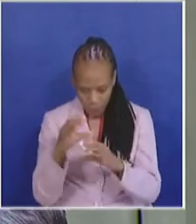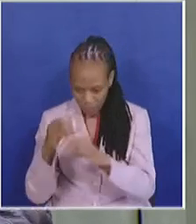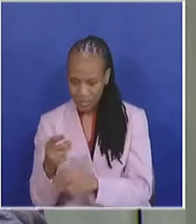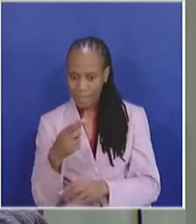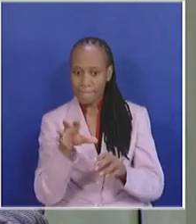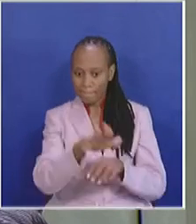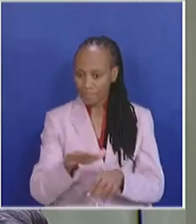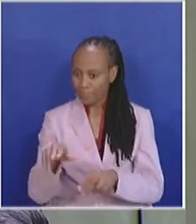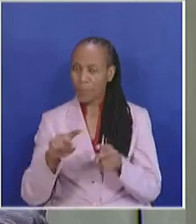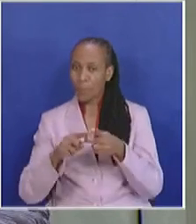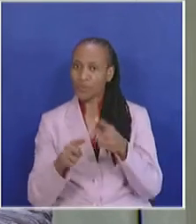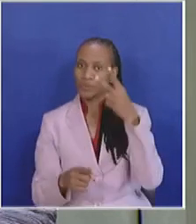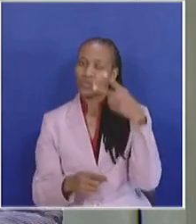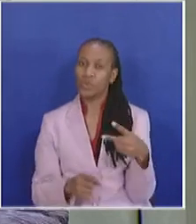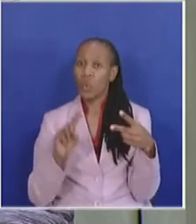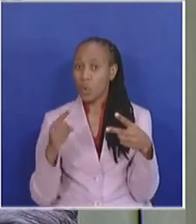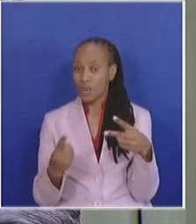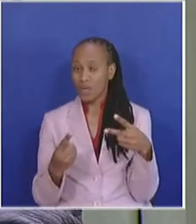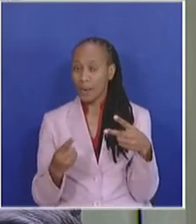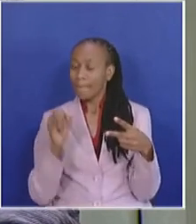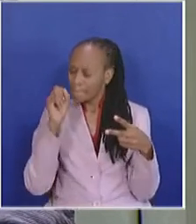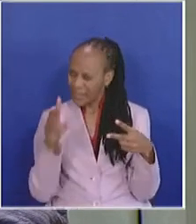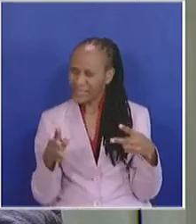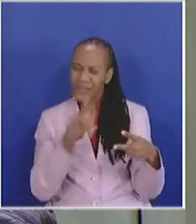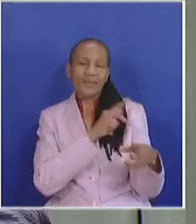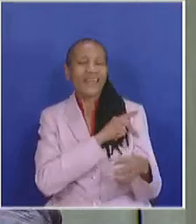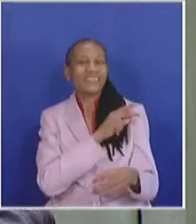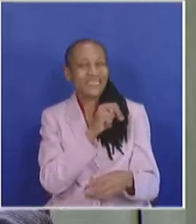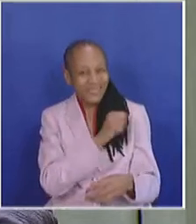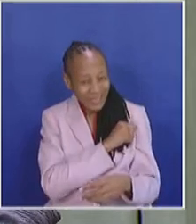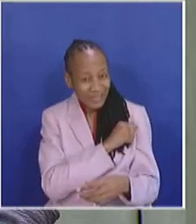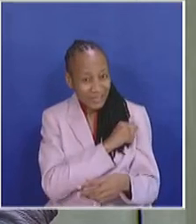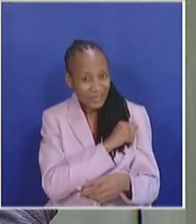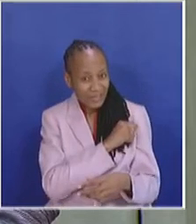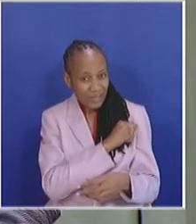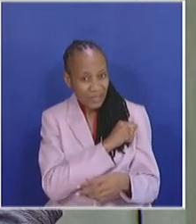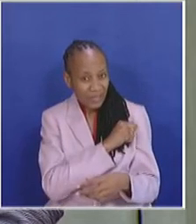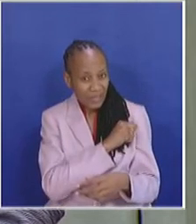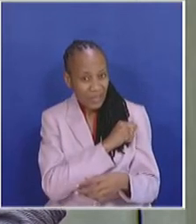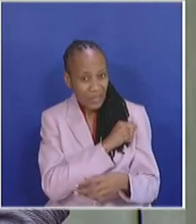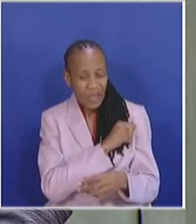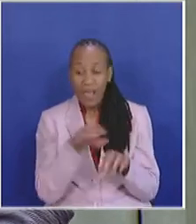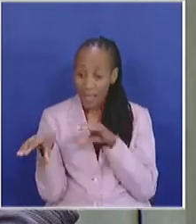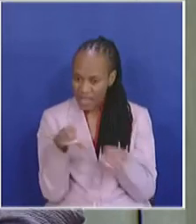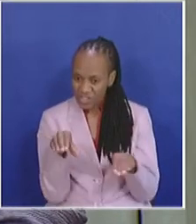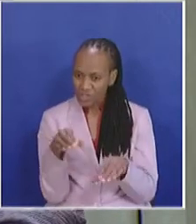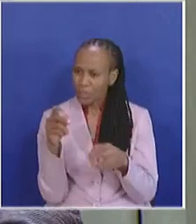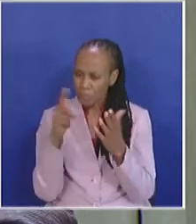areas. Otherwise, in KZN, there's a lot of action that is